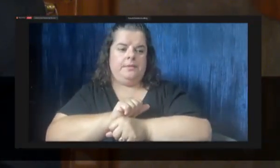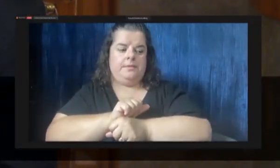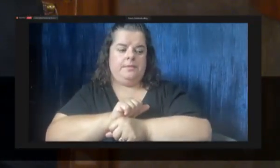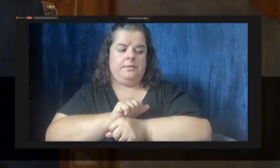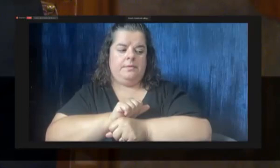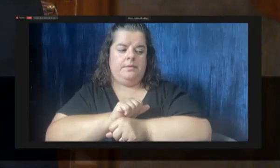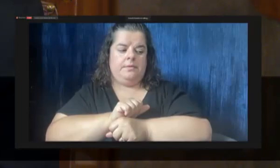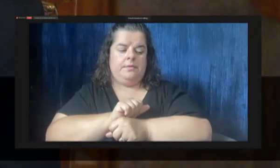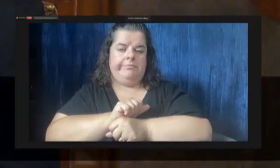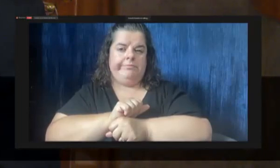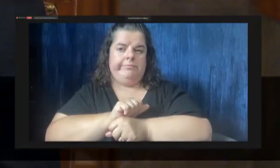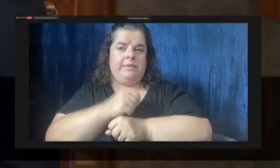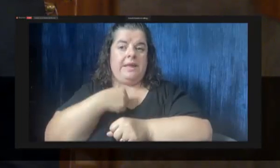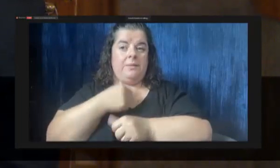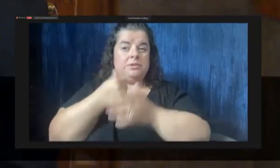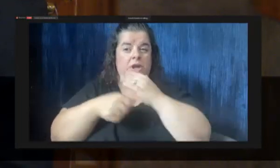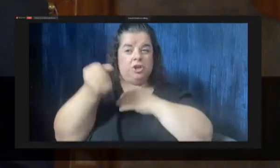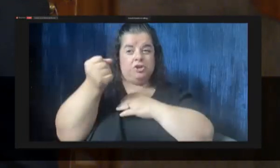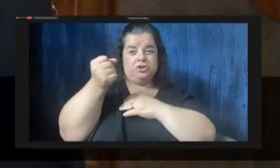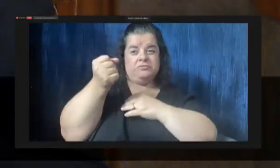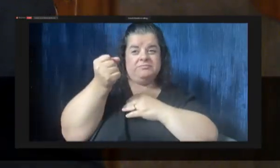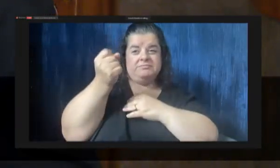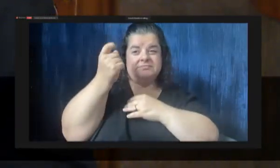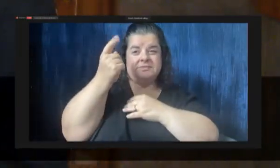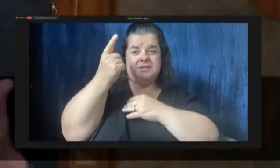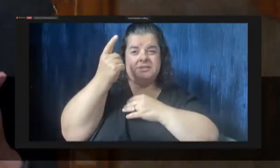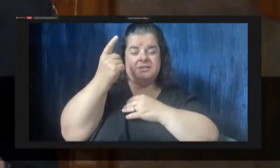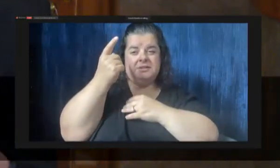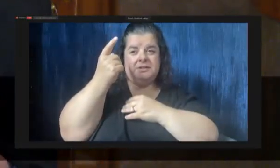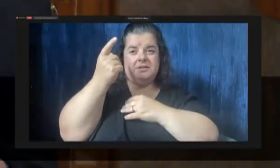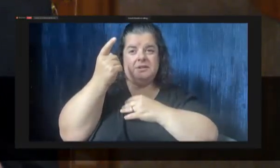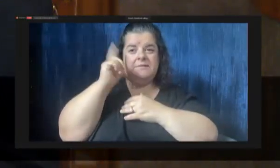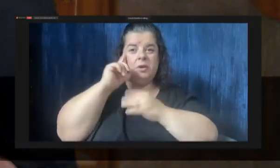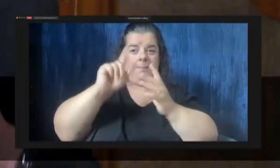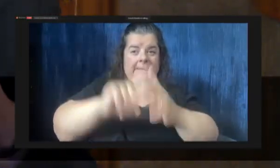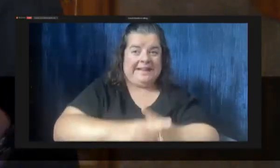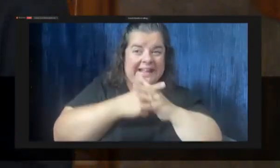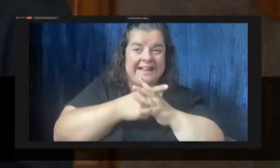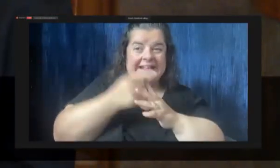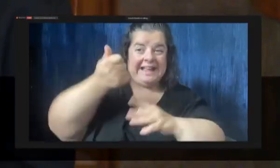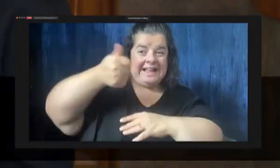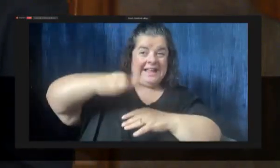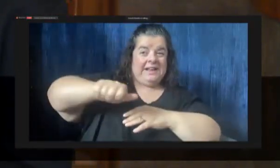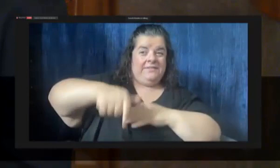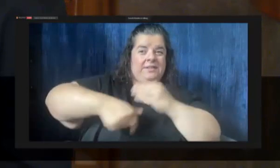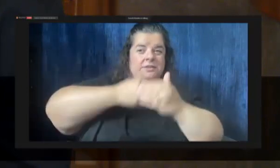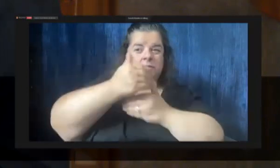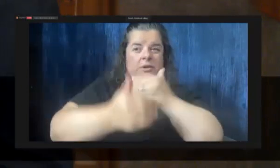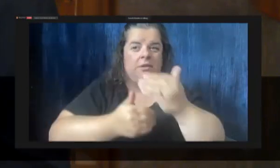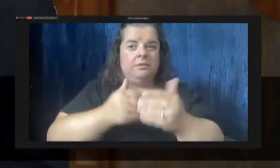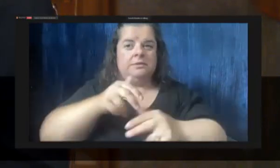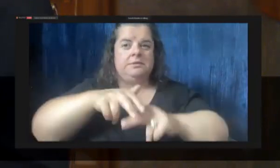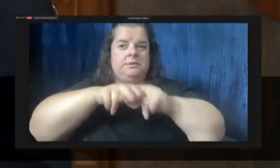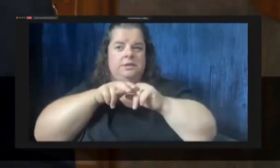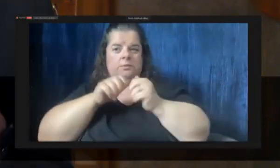sort of under the assumption that in order to begin any of this process, sitting down with the USDA, how is this gonna work? Lay